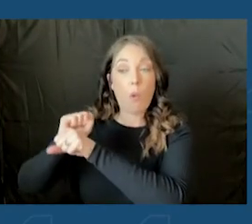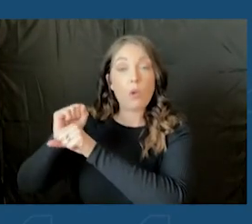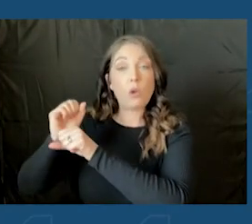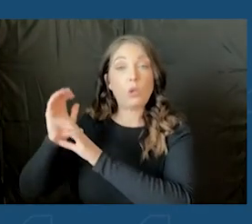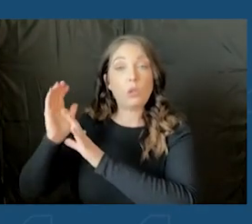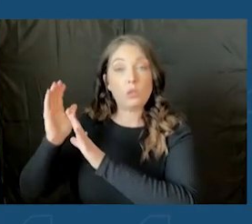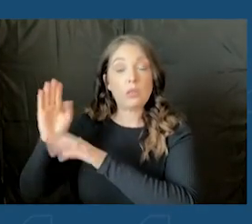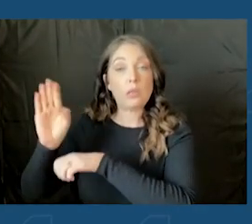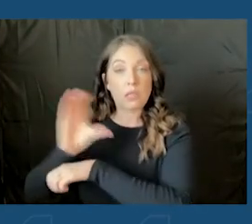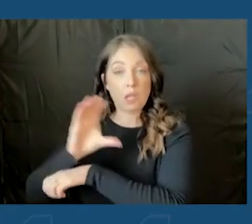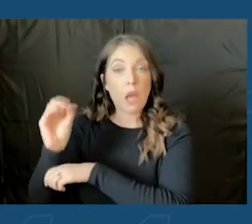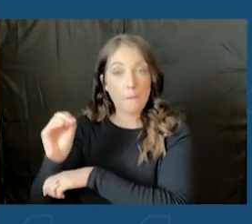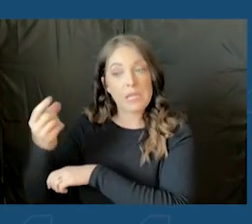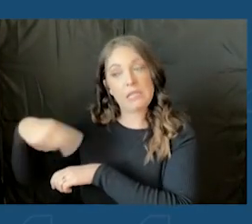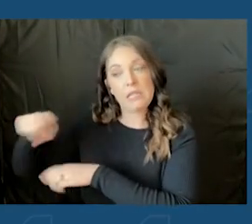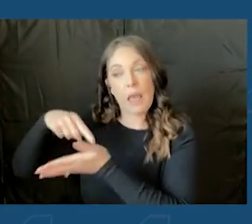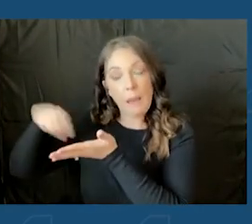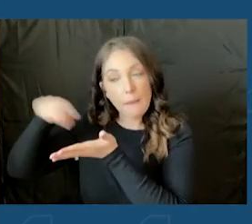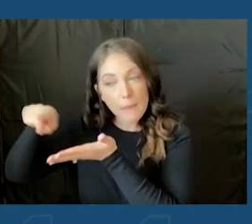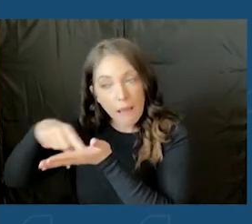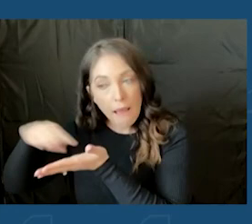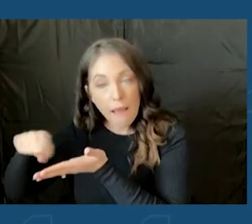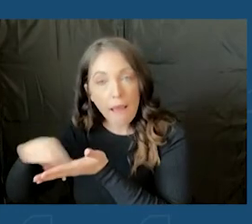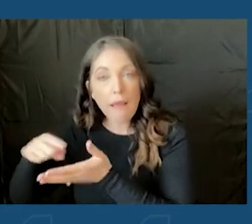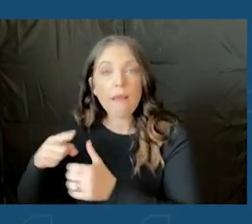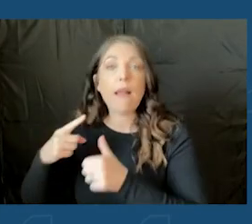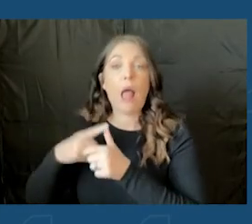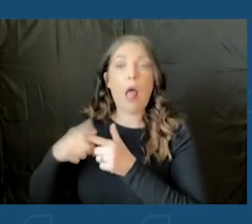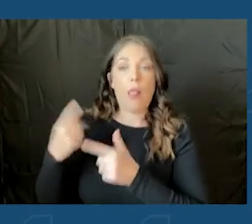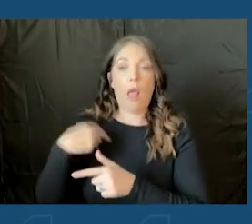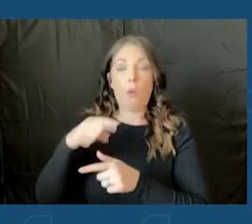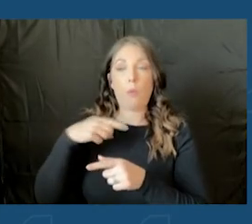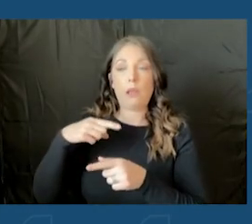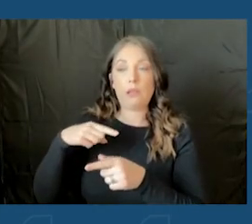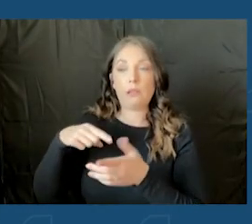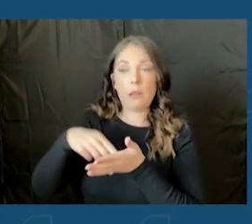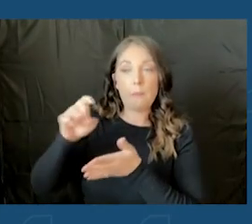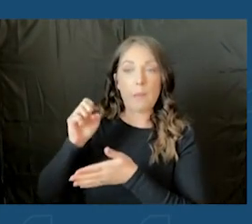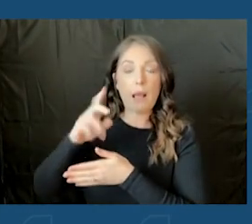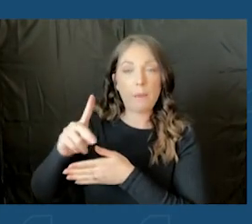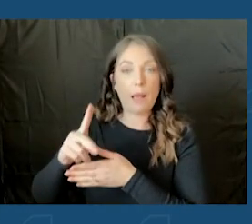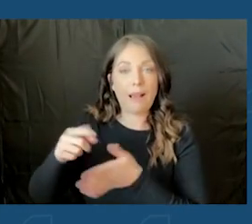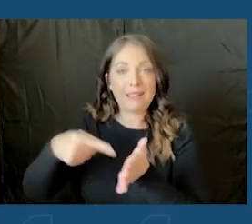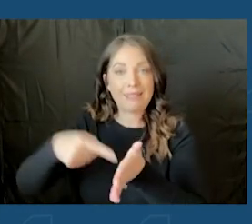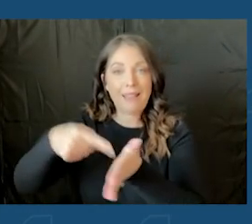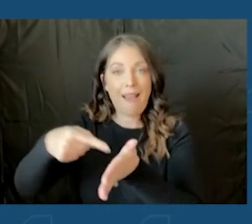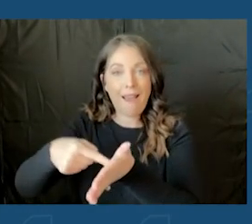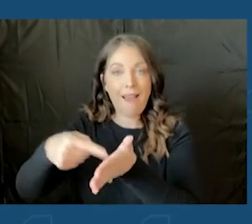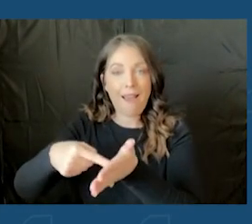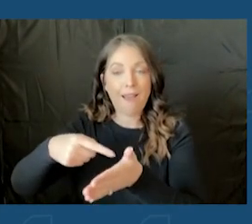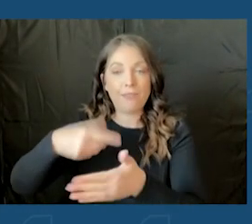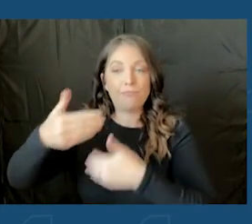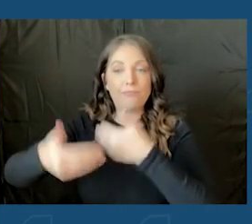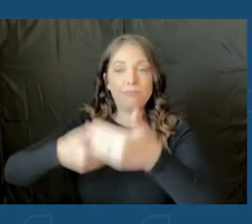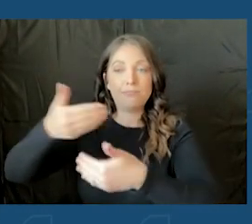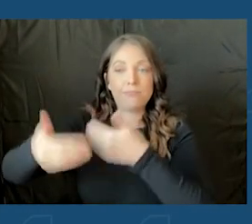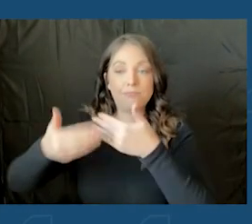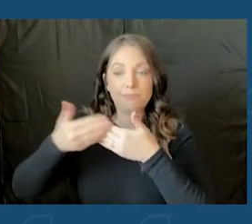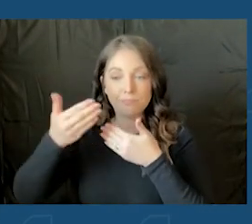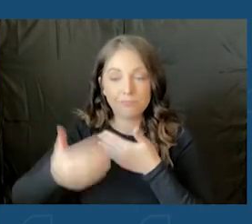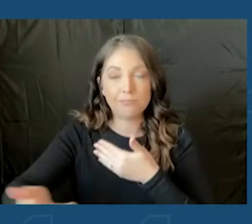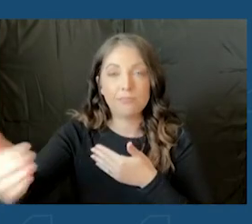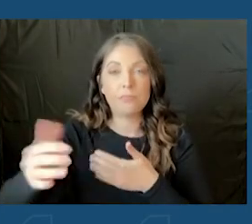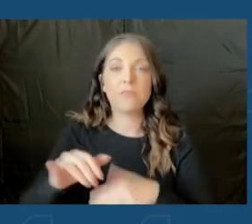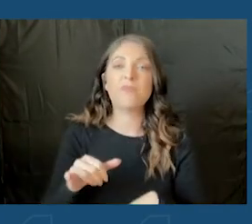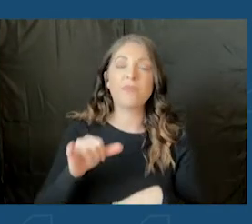any debt we have over time, right? Nothing new there has changed, right? The circumstance is such that these were probably tougher